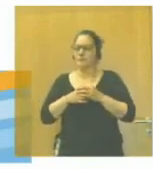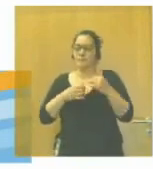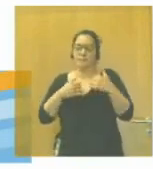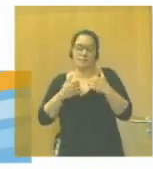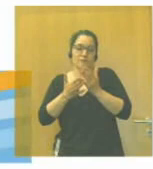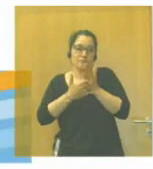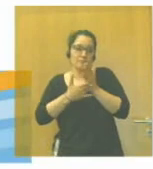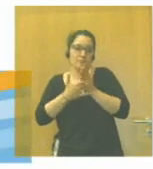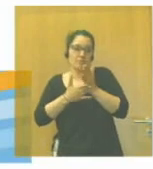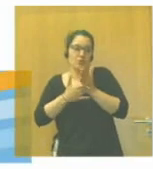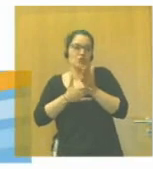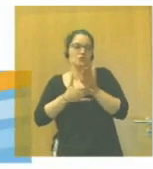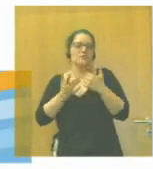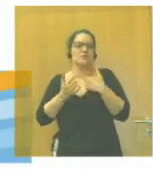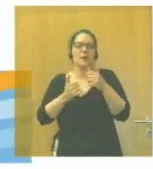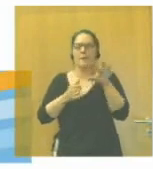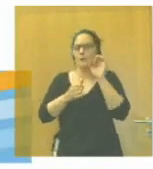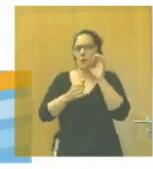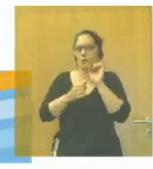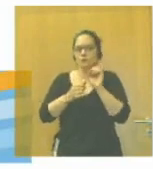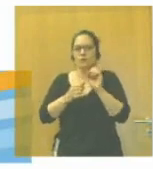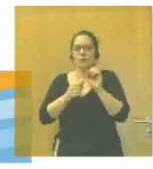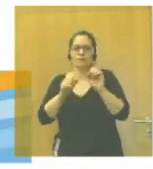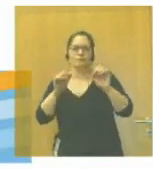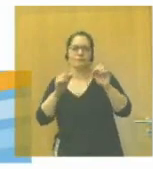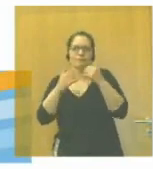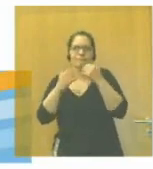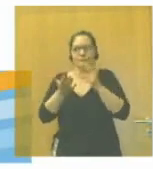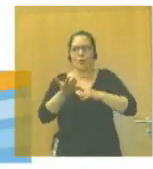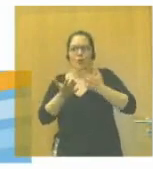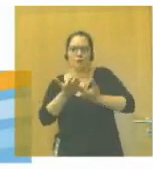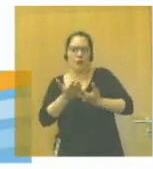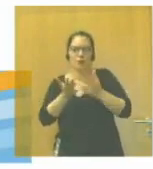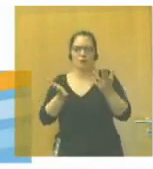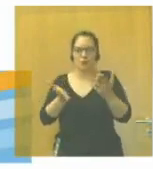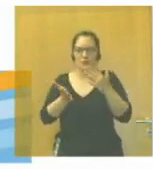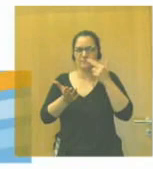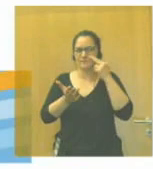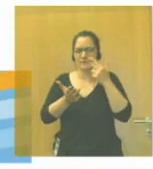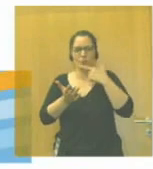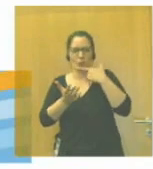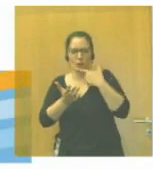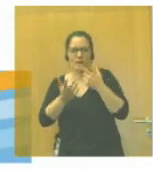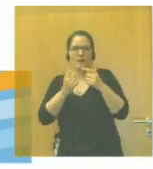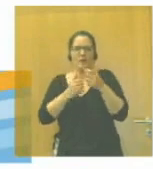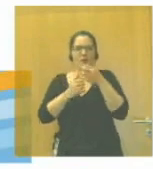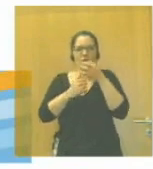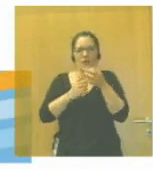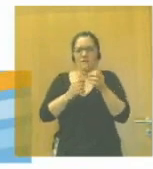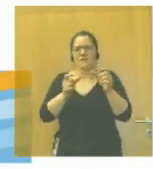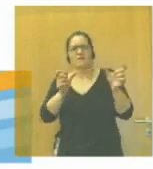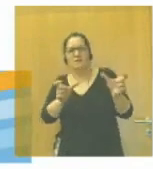translation. But it is something in the United States over the last many years, we've really moved away from saying